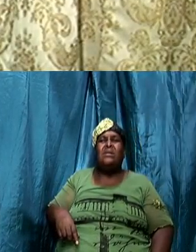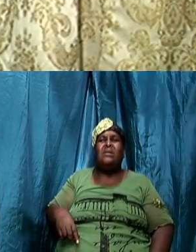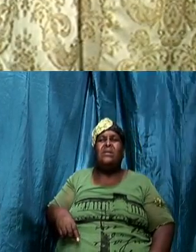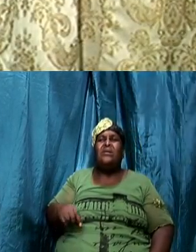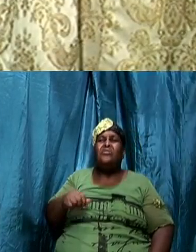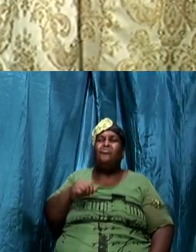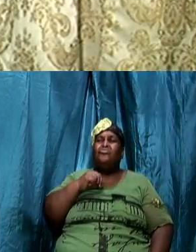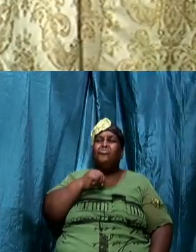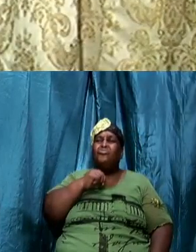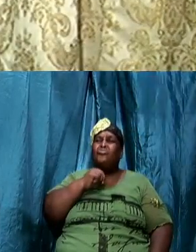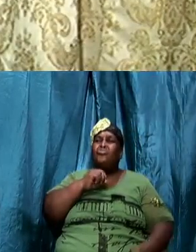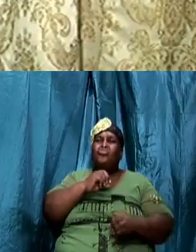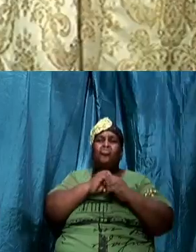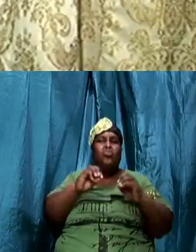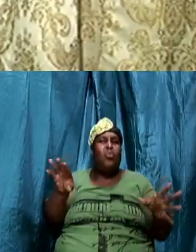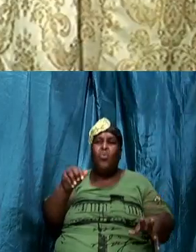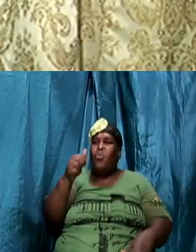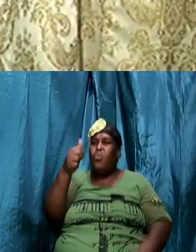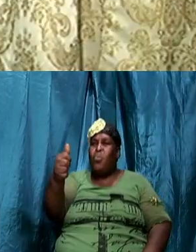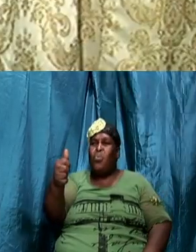disowned those people.